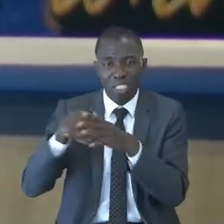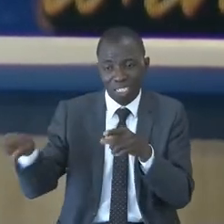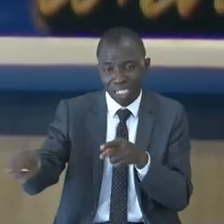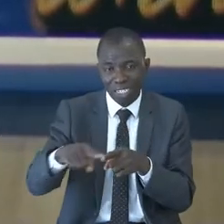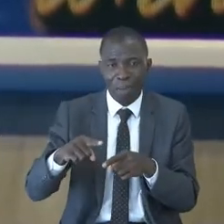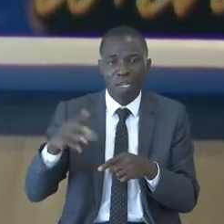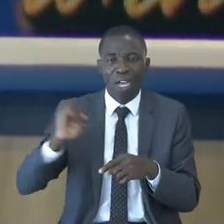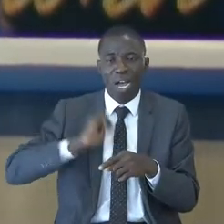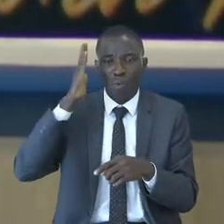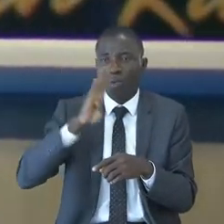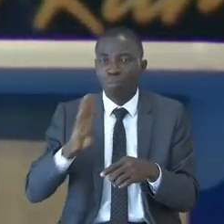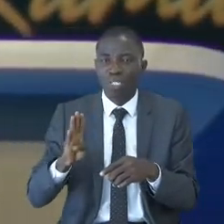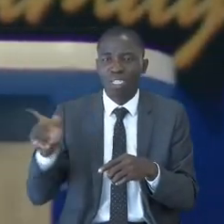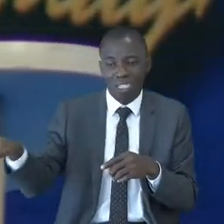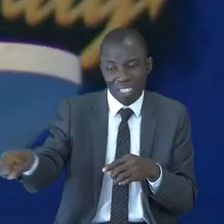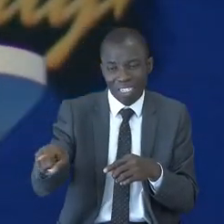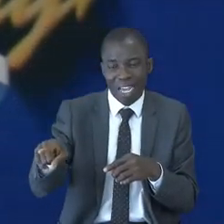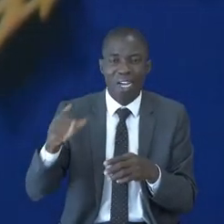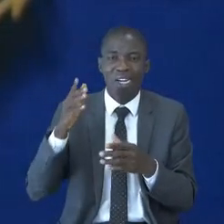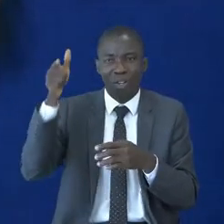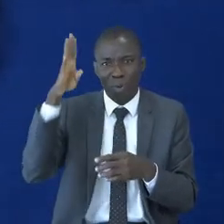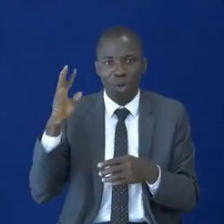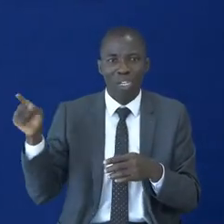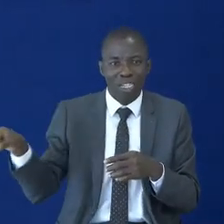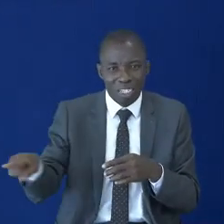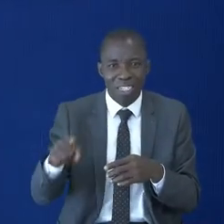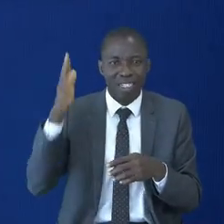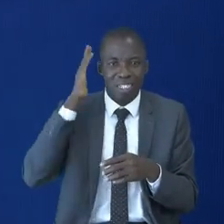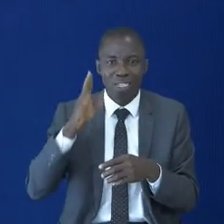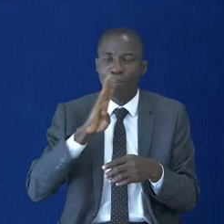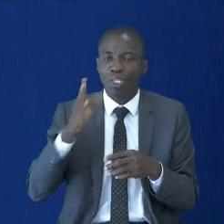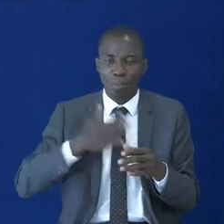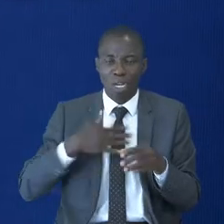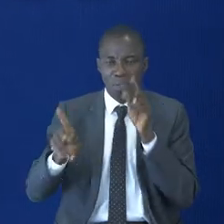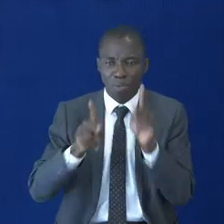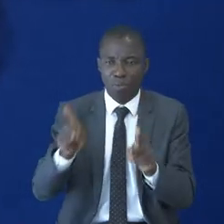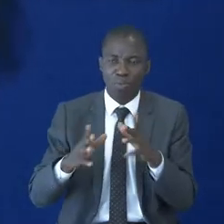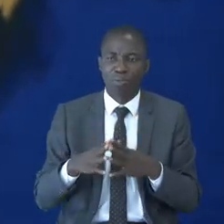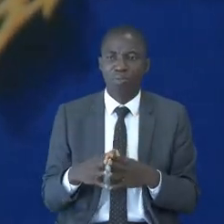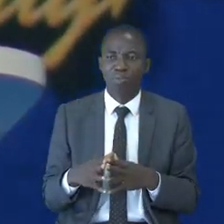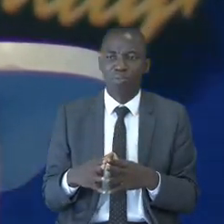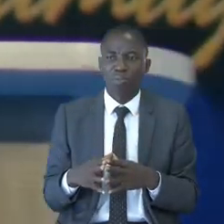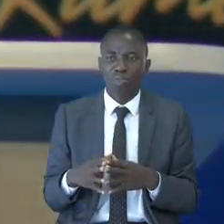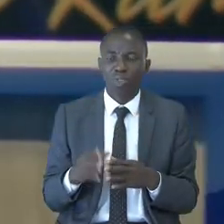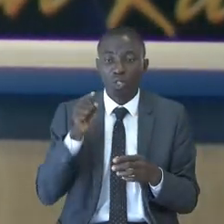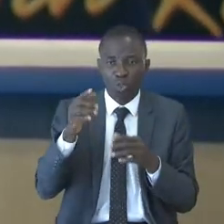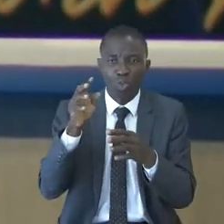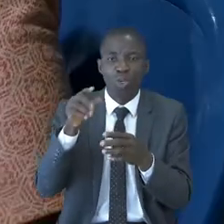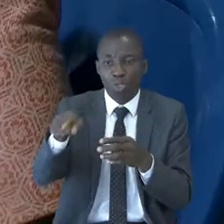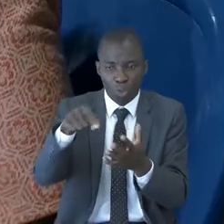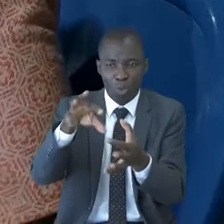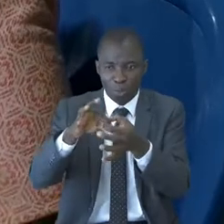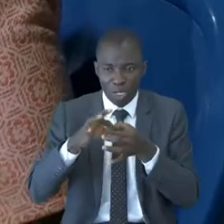be their God, and they shall be my people. You belong to God